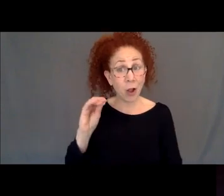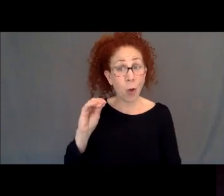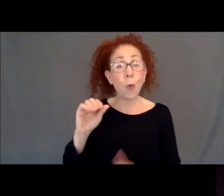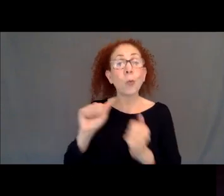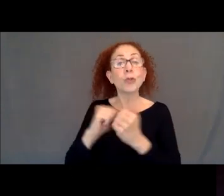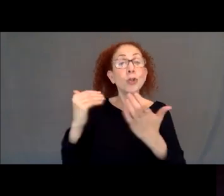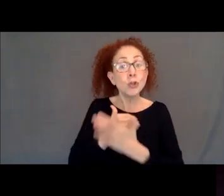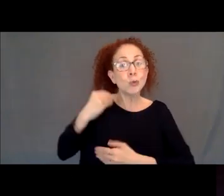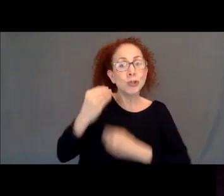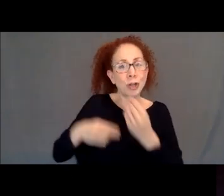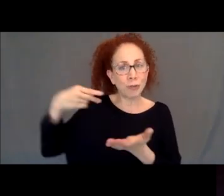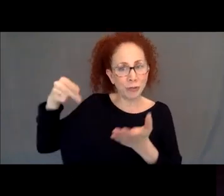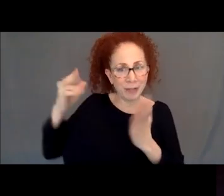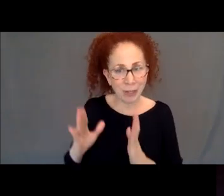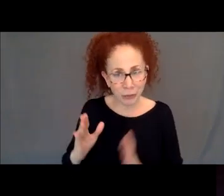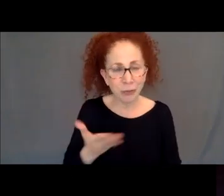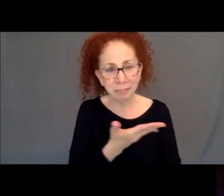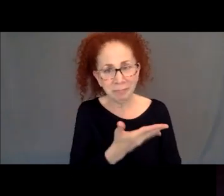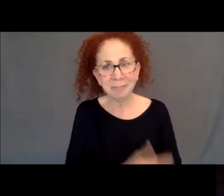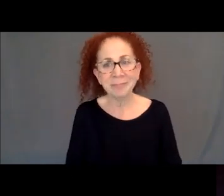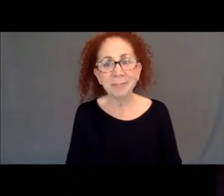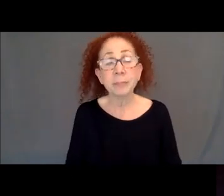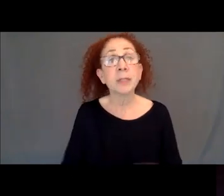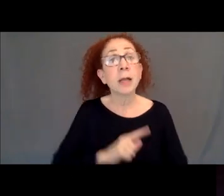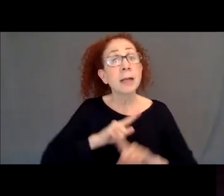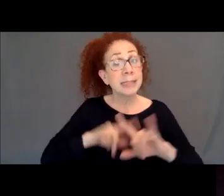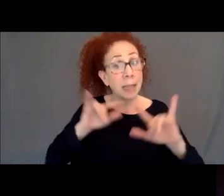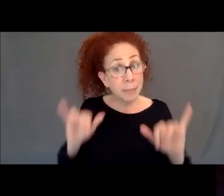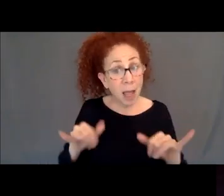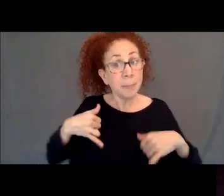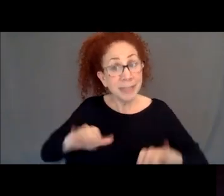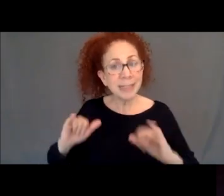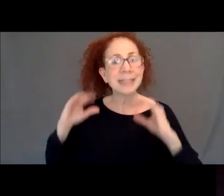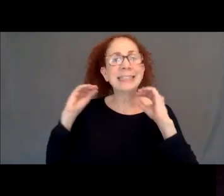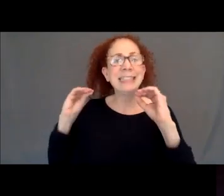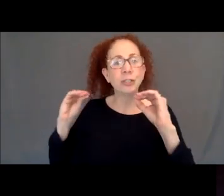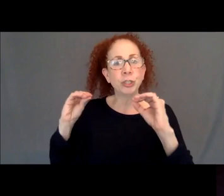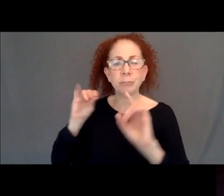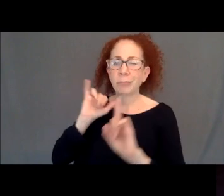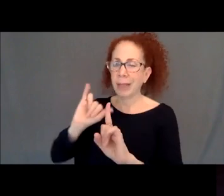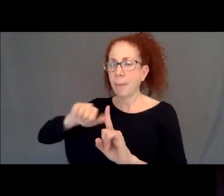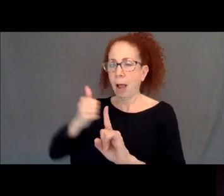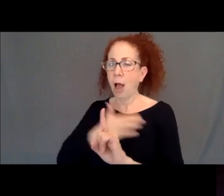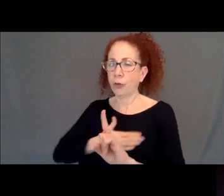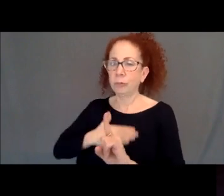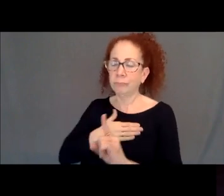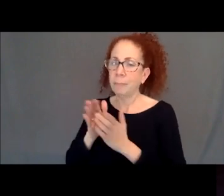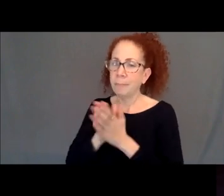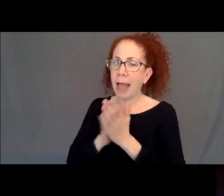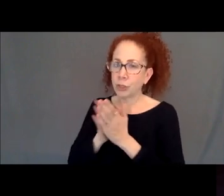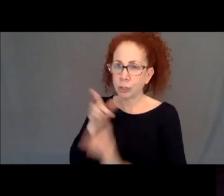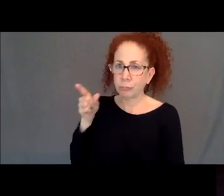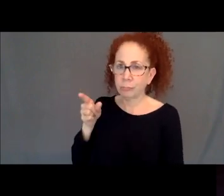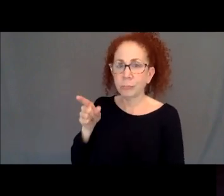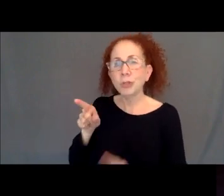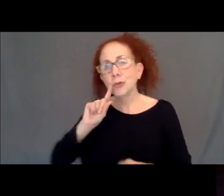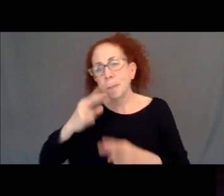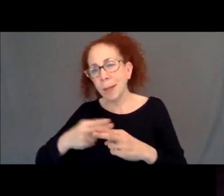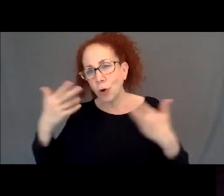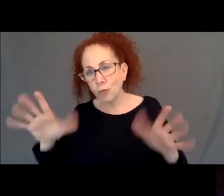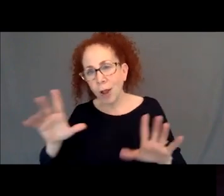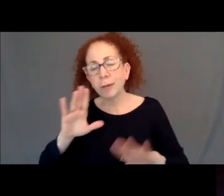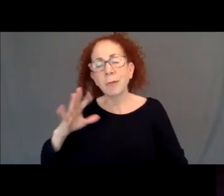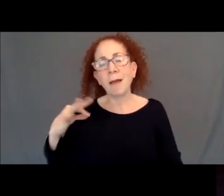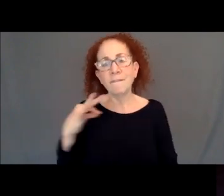generation of dancers. And at the same time, continue teaching, which is another passion of mine. So as you guys said, I'm also